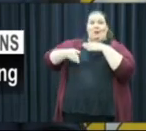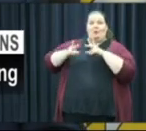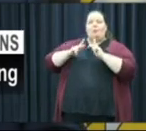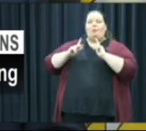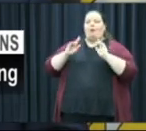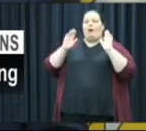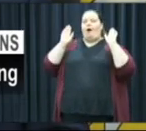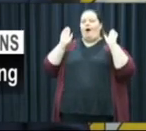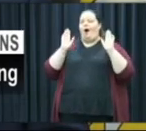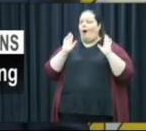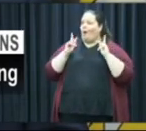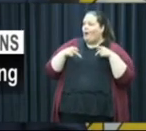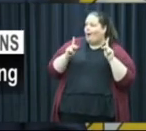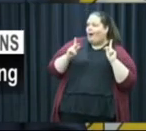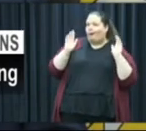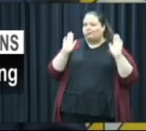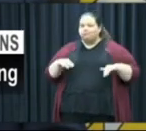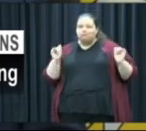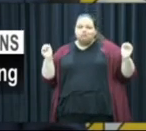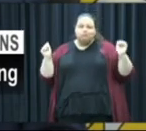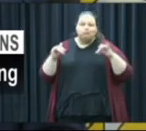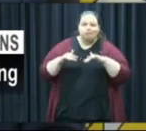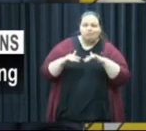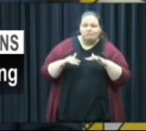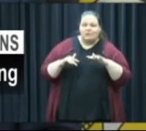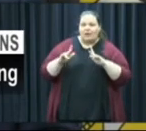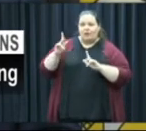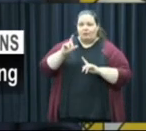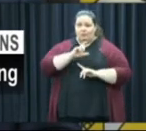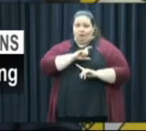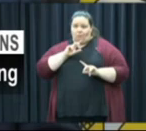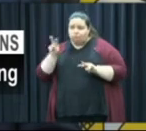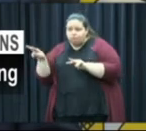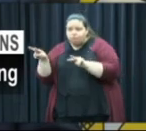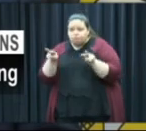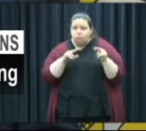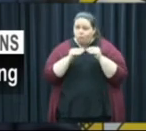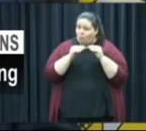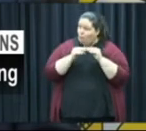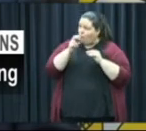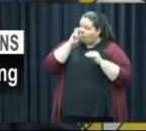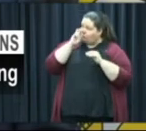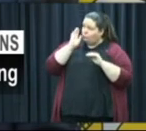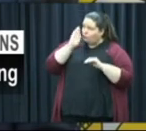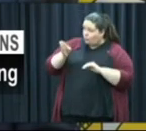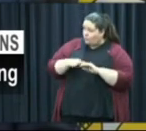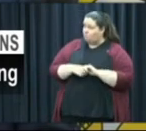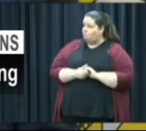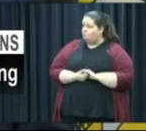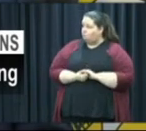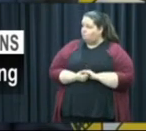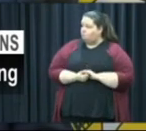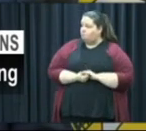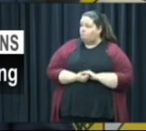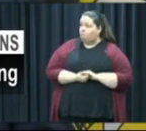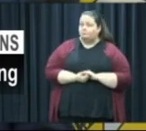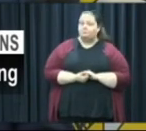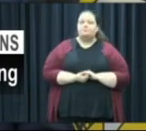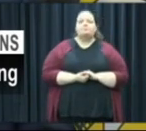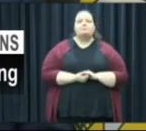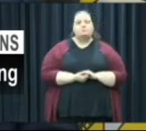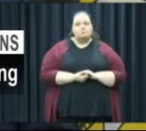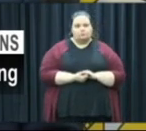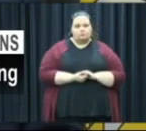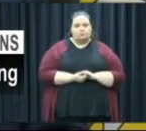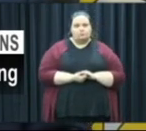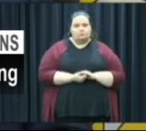maybe going a little bit too far with the smaller taste of freedom that they've gotten with these new rules? Well,